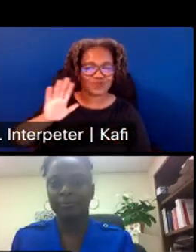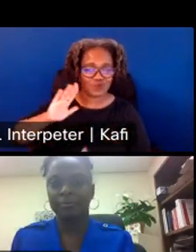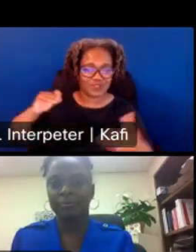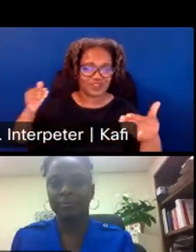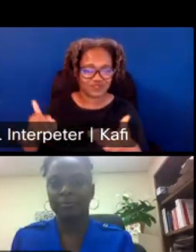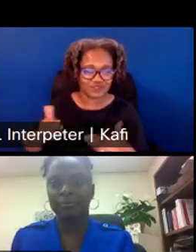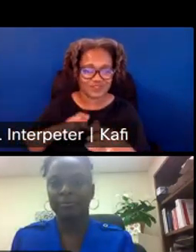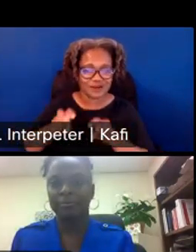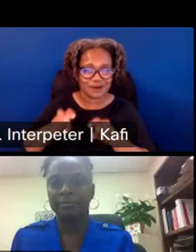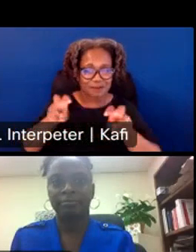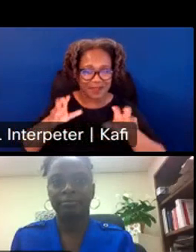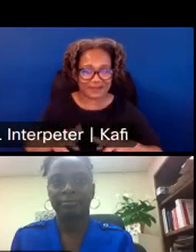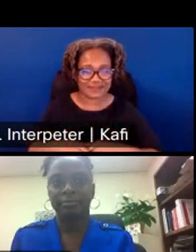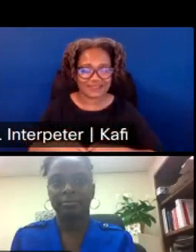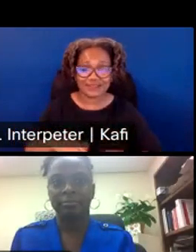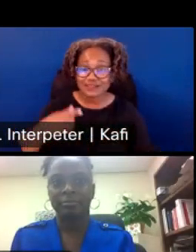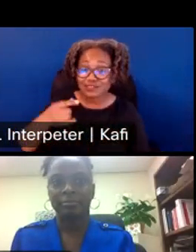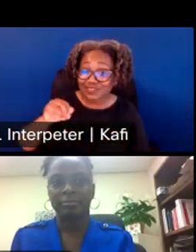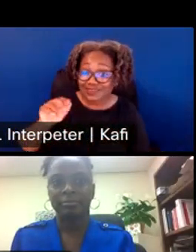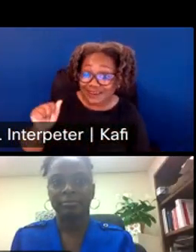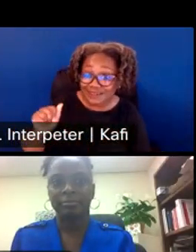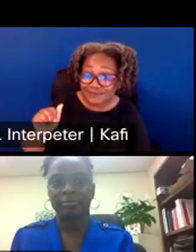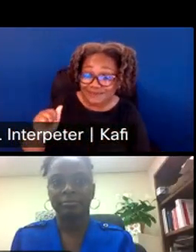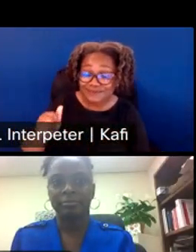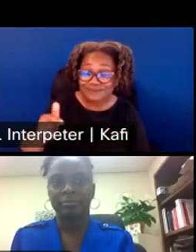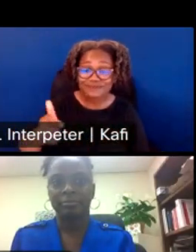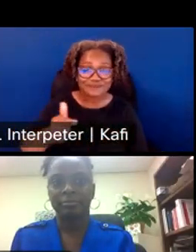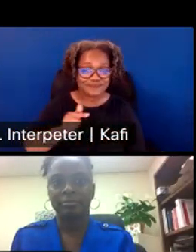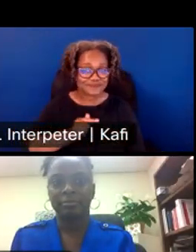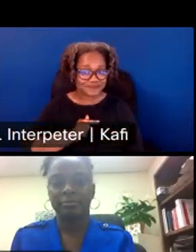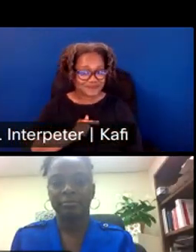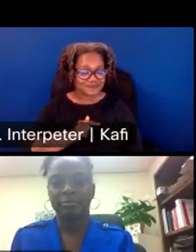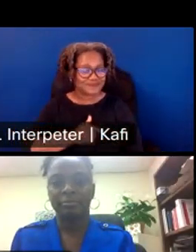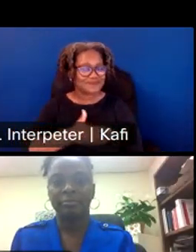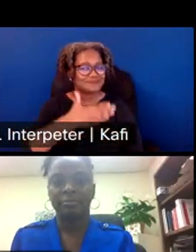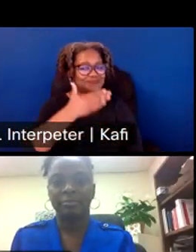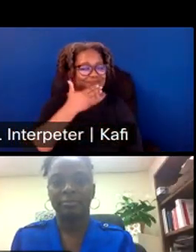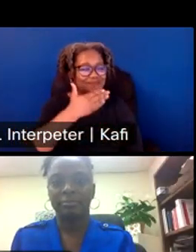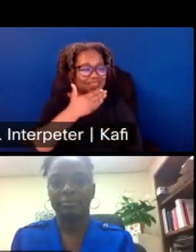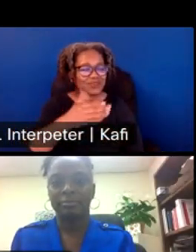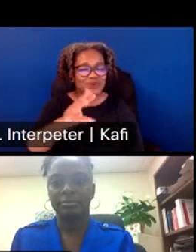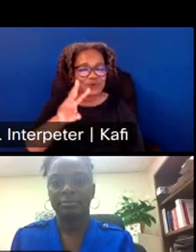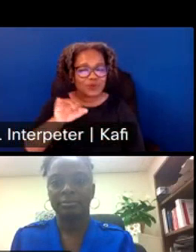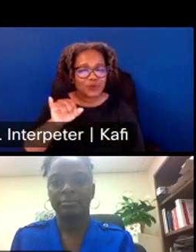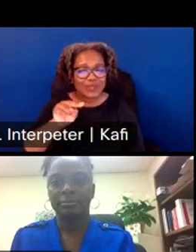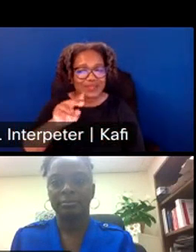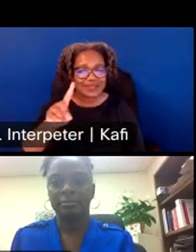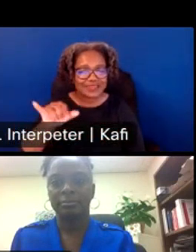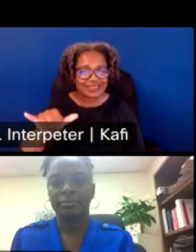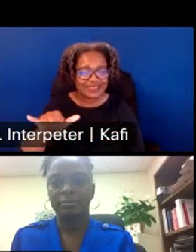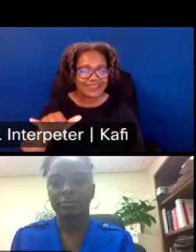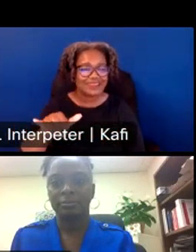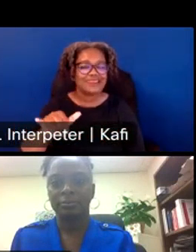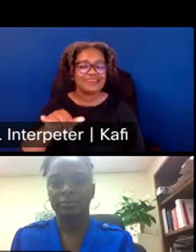And Wendy didn't mention this, but we are waiting for our speakers to join us. I spoke with